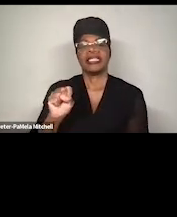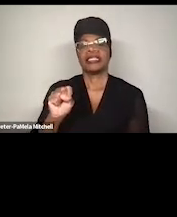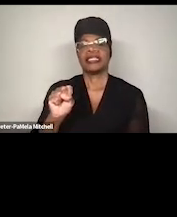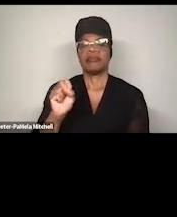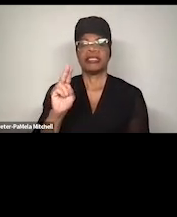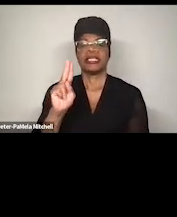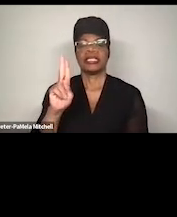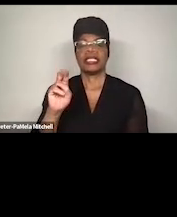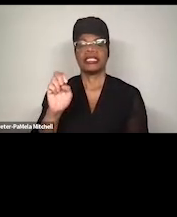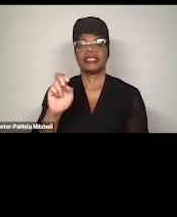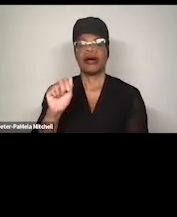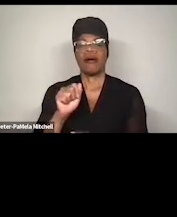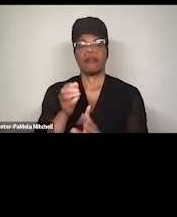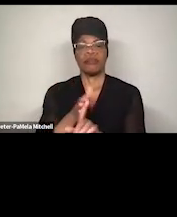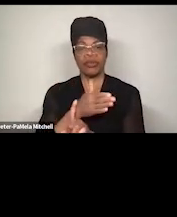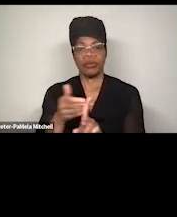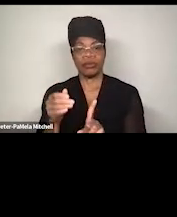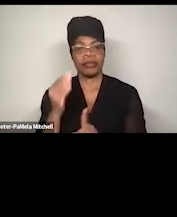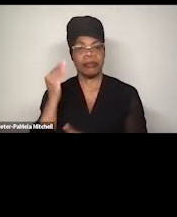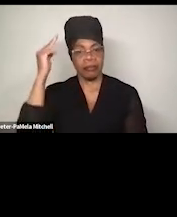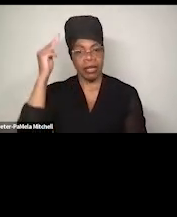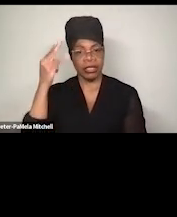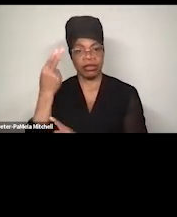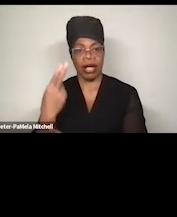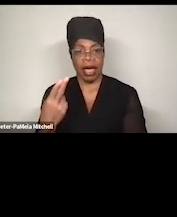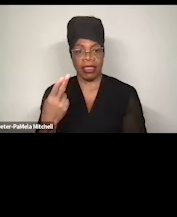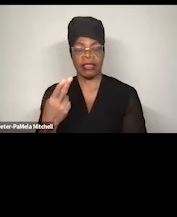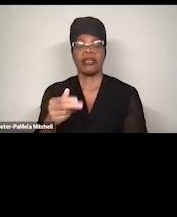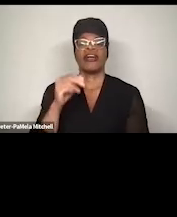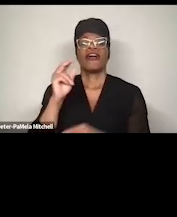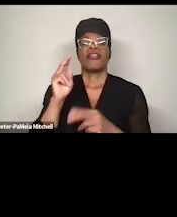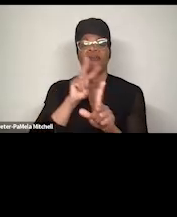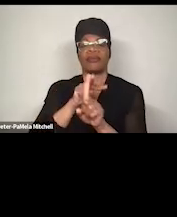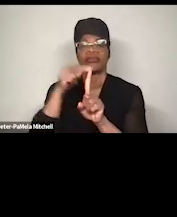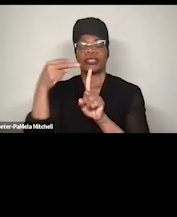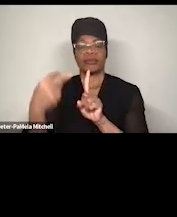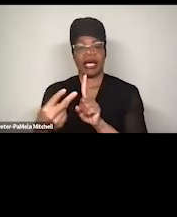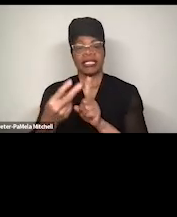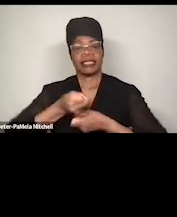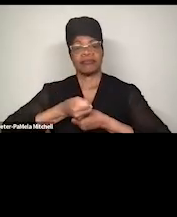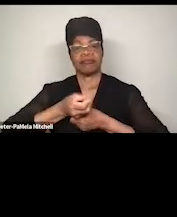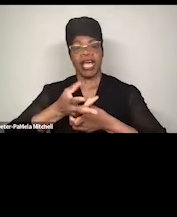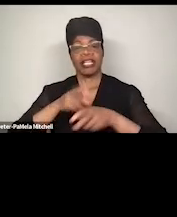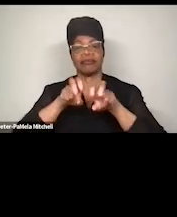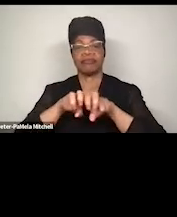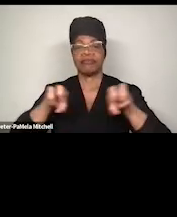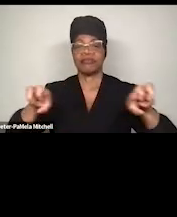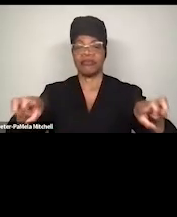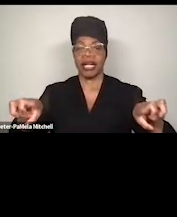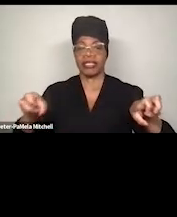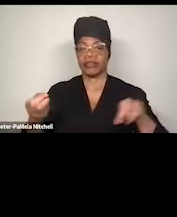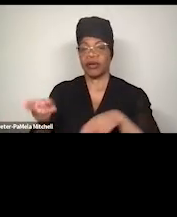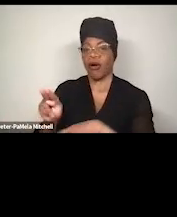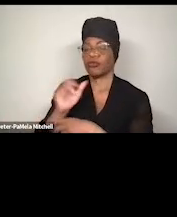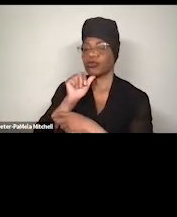Services Administration, but the views and opinions expressed today by all of the panelists are our own and do